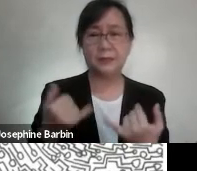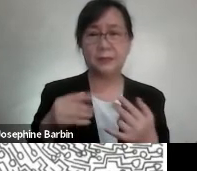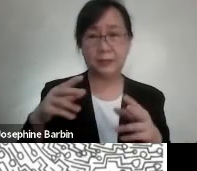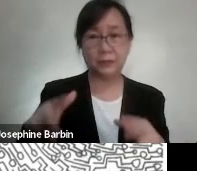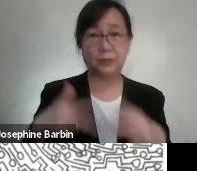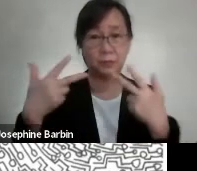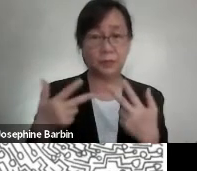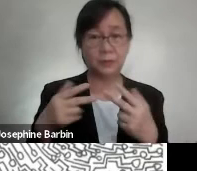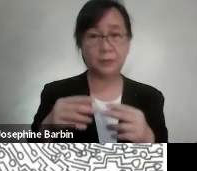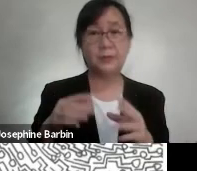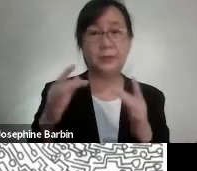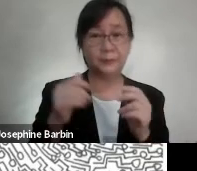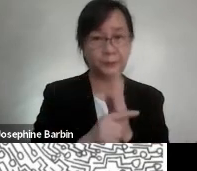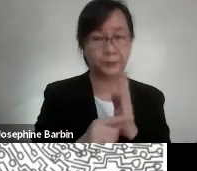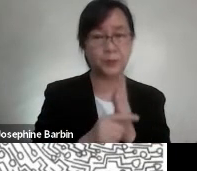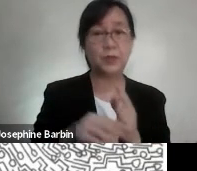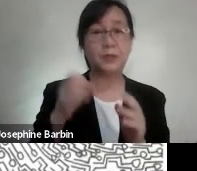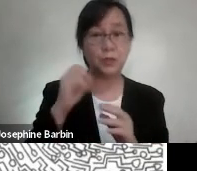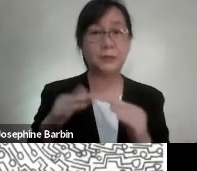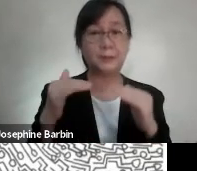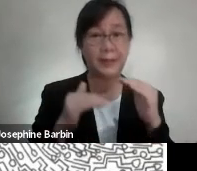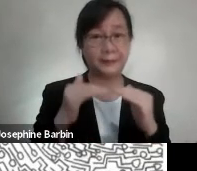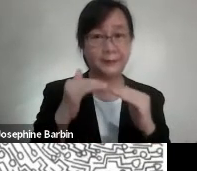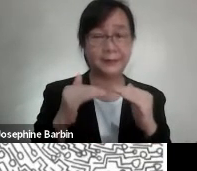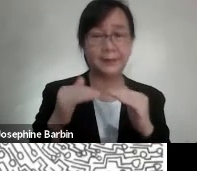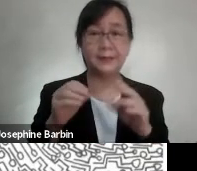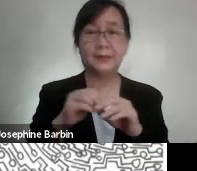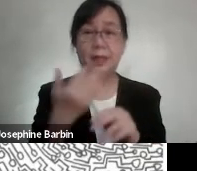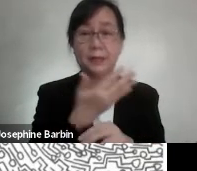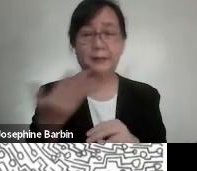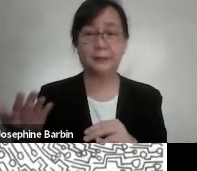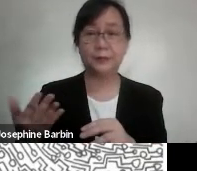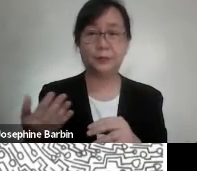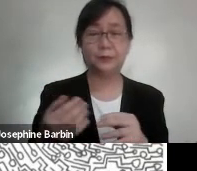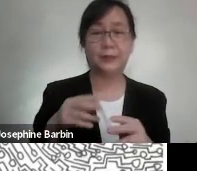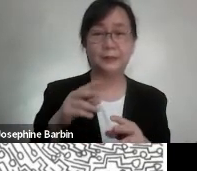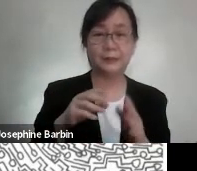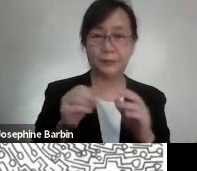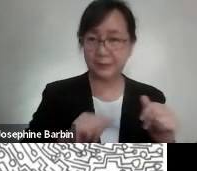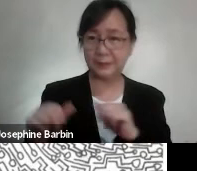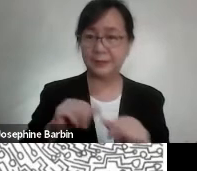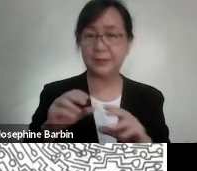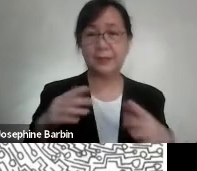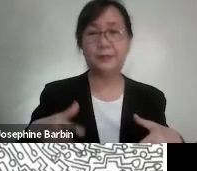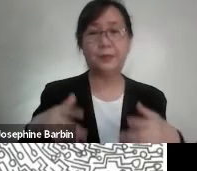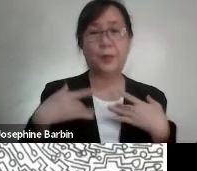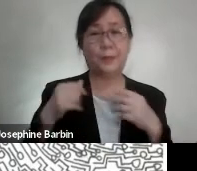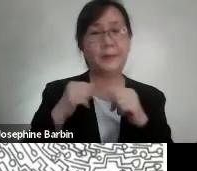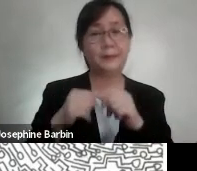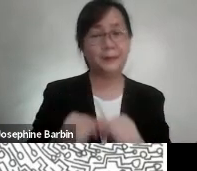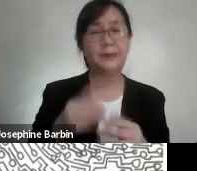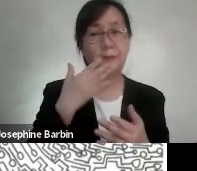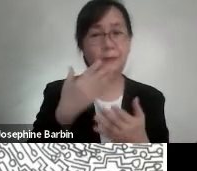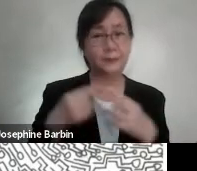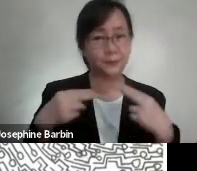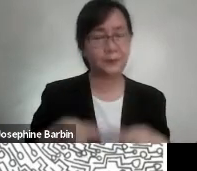use needs to be balanced with other activities in their lives so that they can maintain good health. And they're asking, you